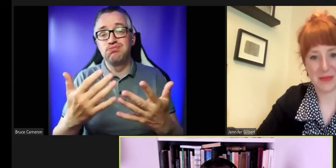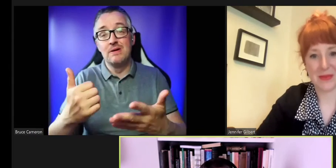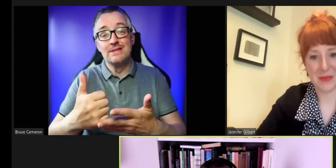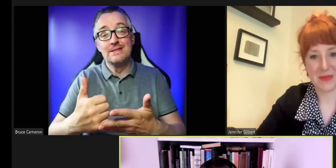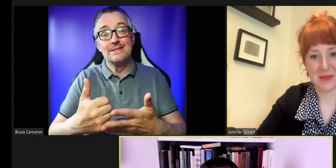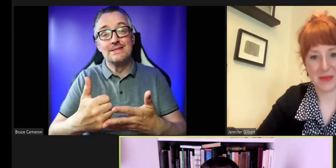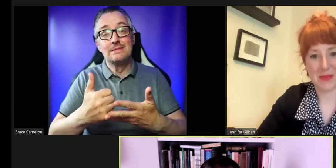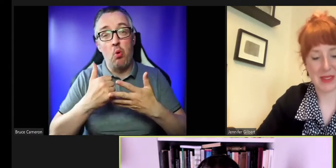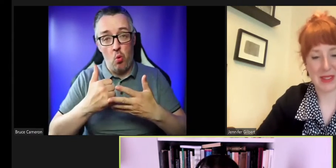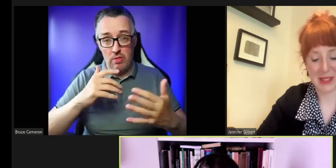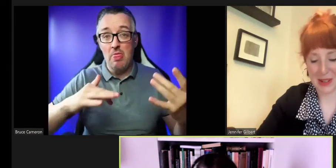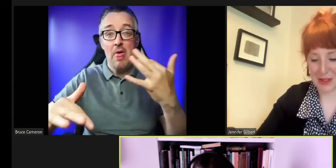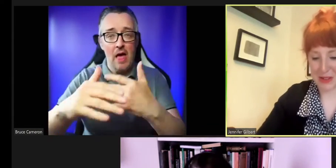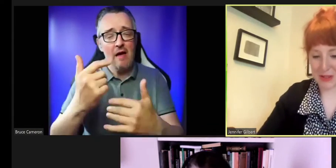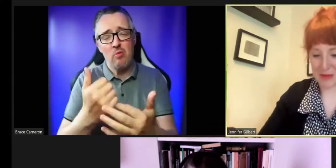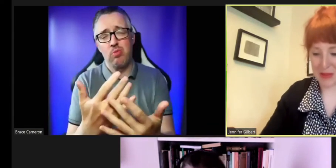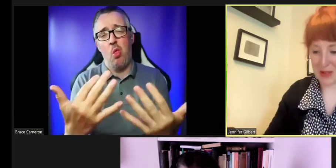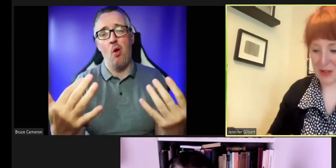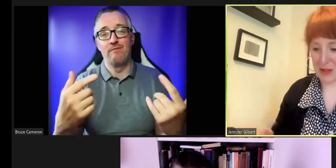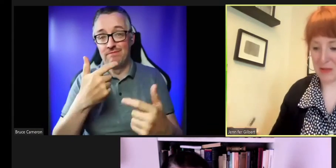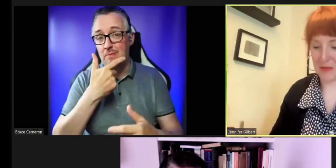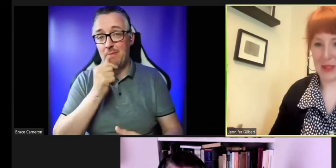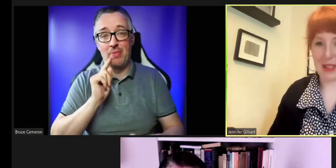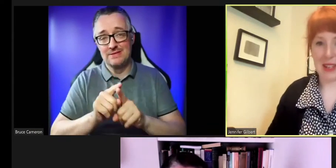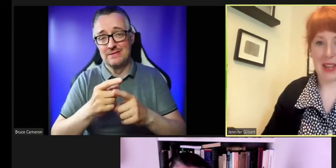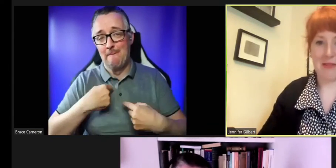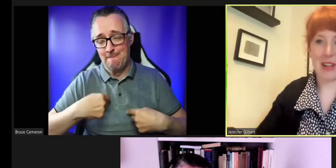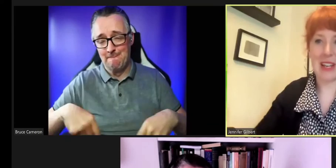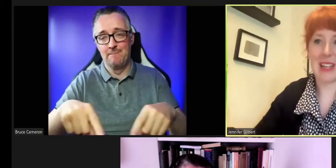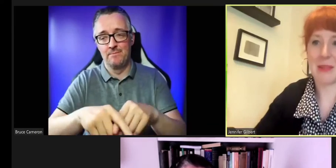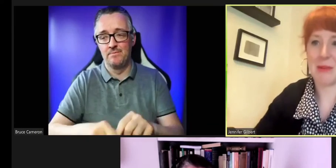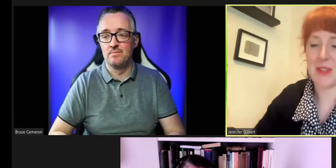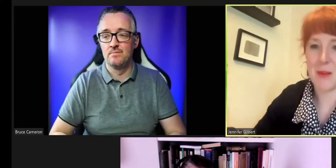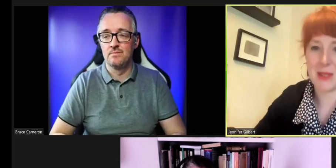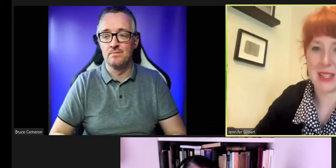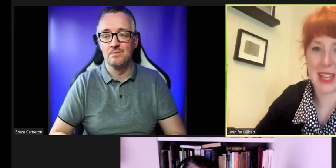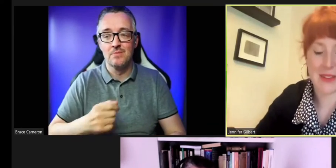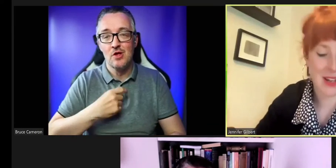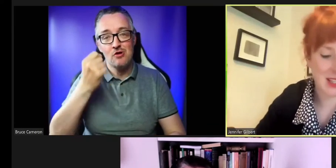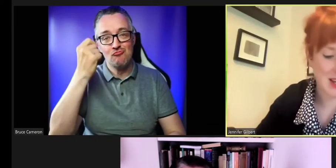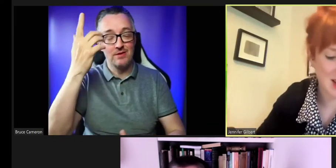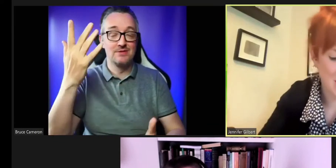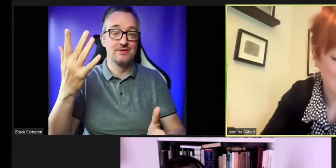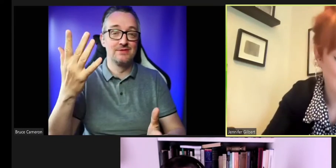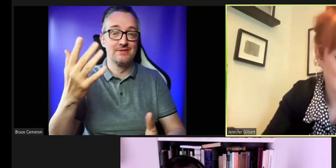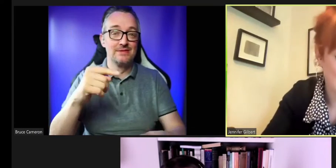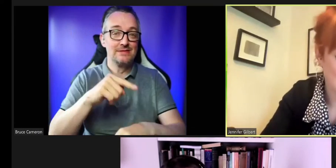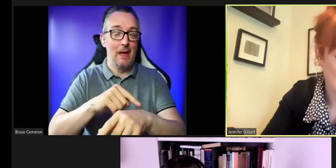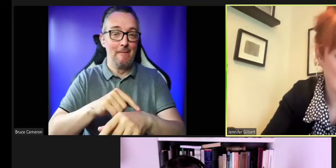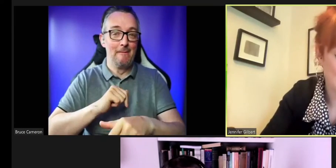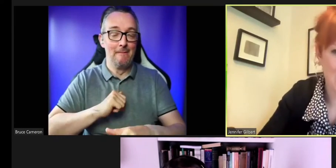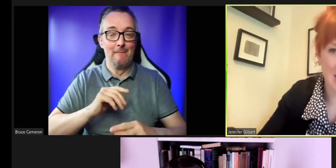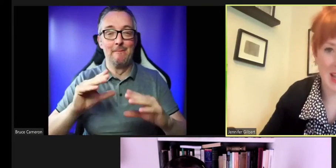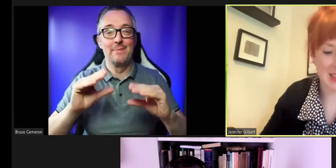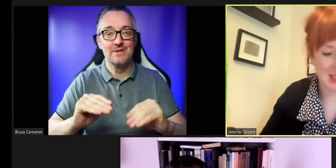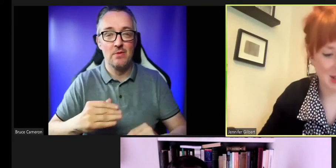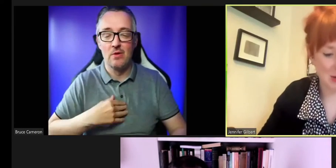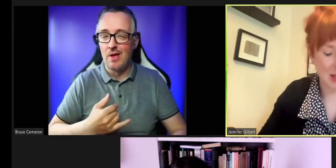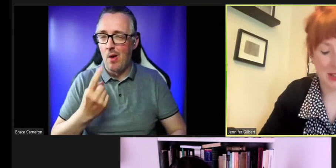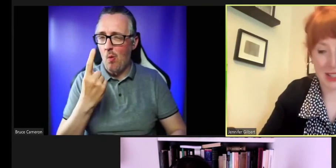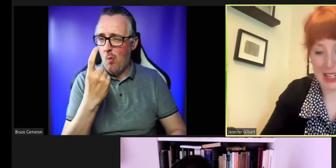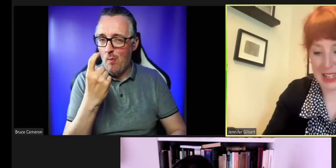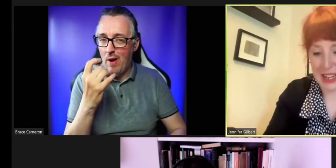There's loads of us. So true. I've realised that we've come to the end of our time, but I wanted to squeeze one